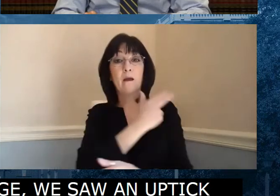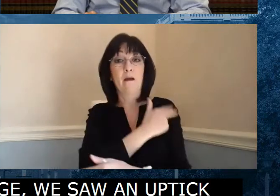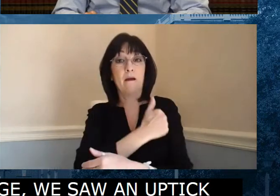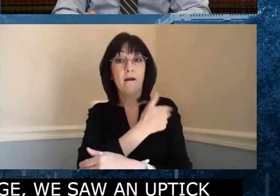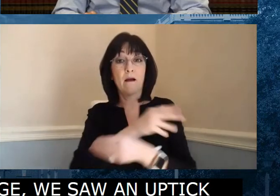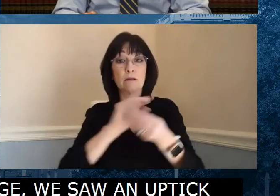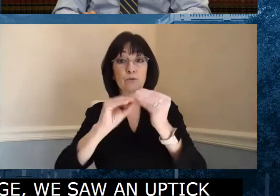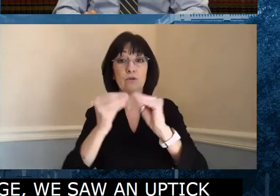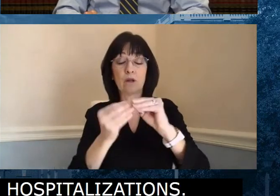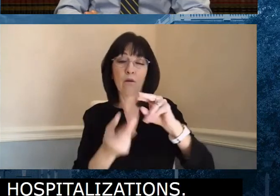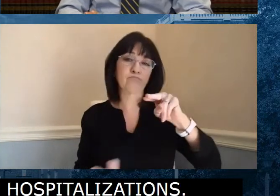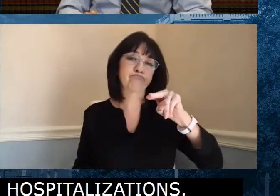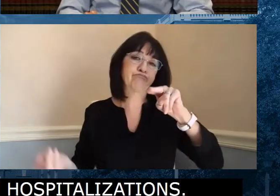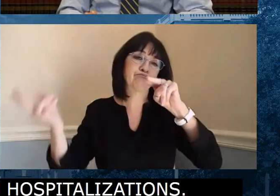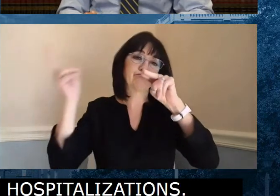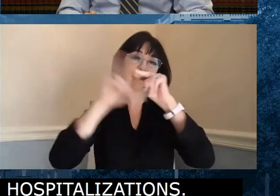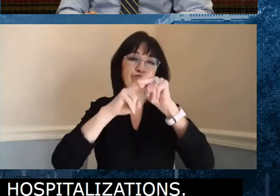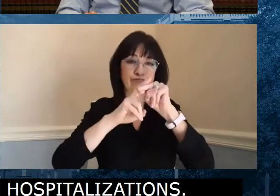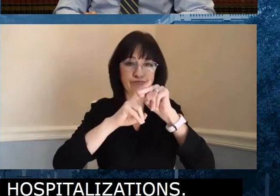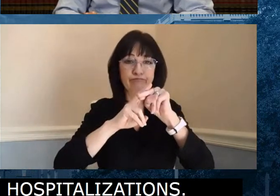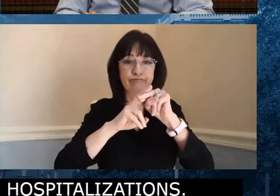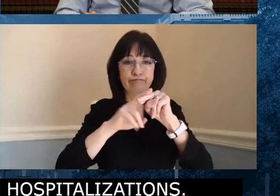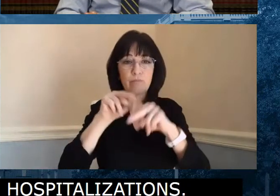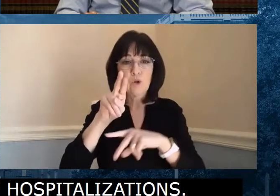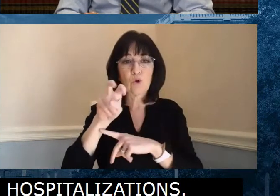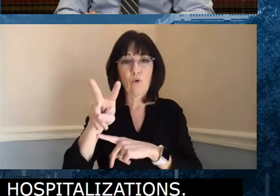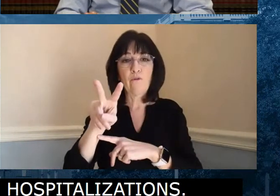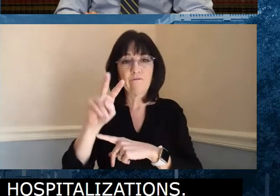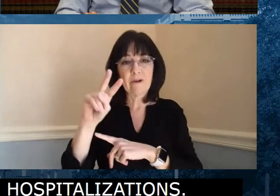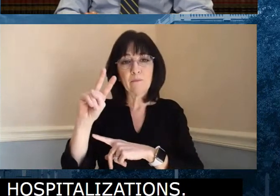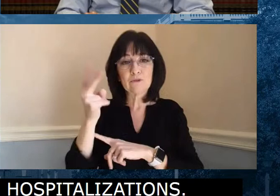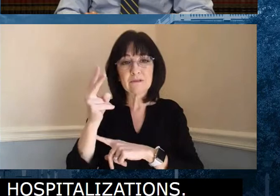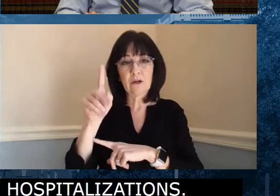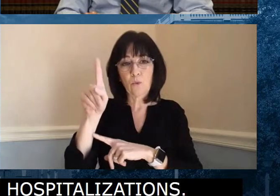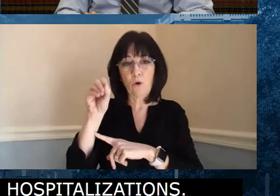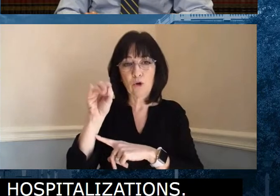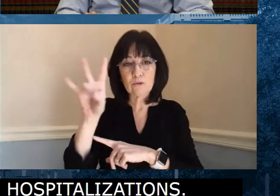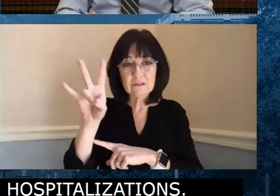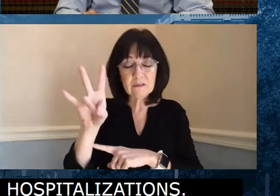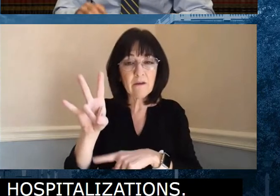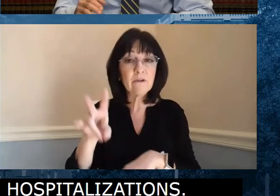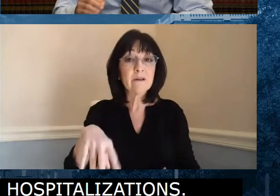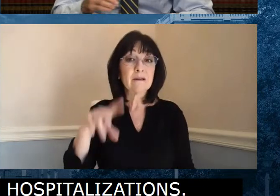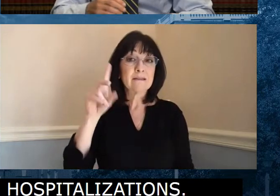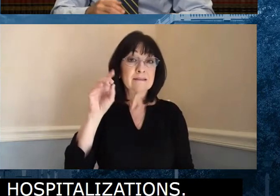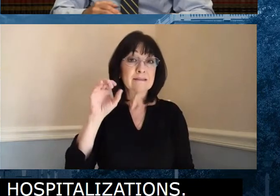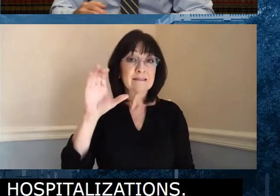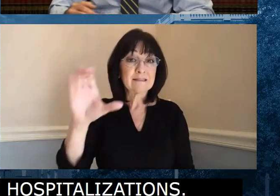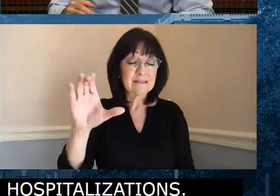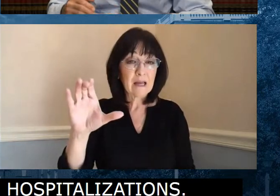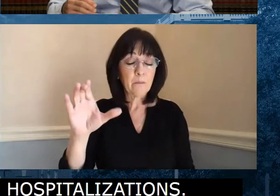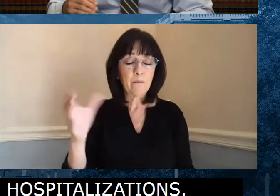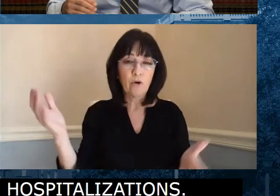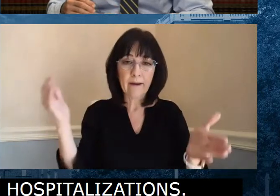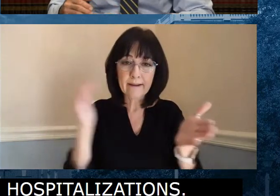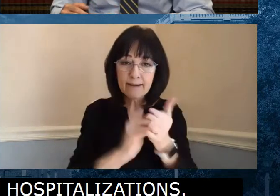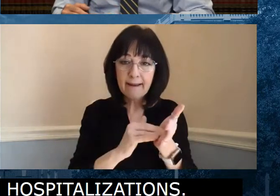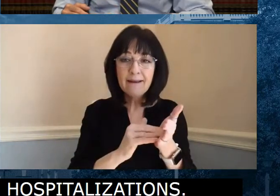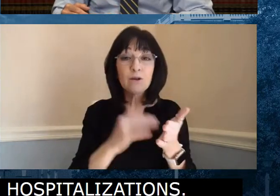the 2nd, 107, and then that almost tripled in a month to December. Again,